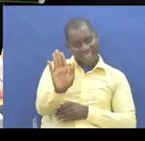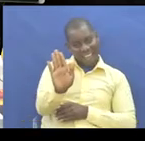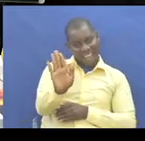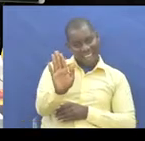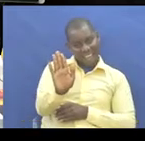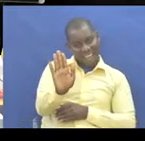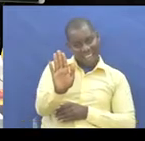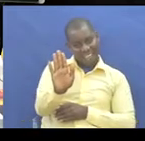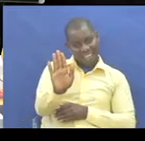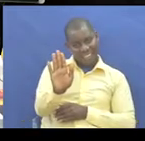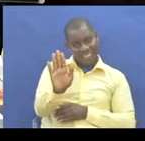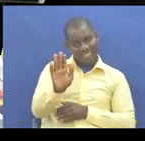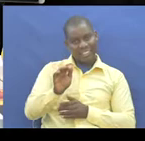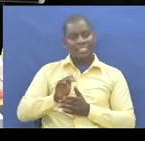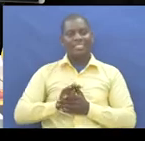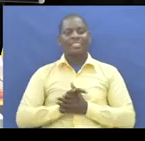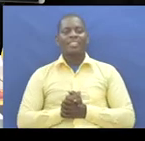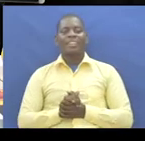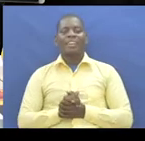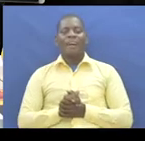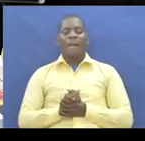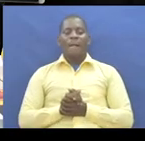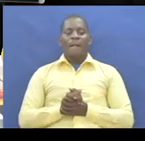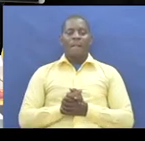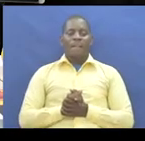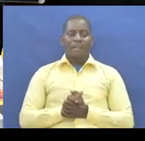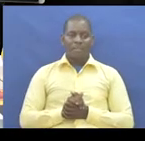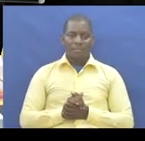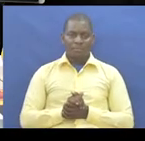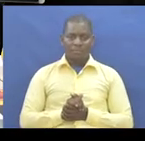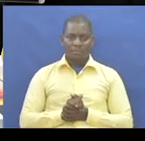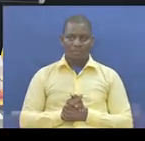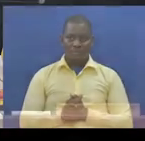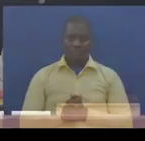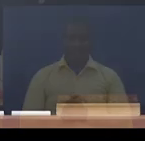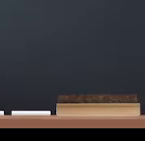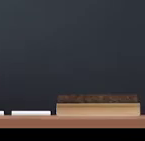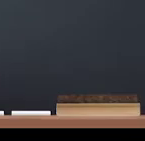the other things regarding to the force. Thank you very much and goodbye.